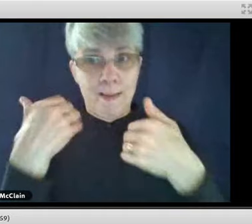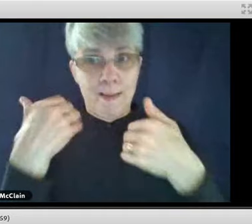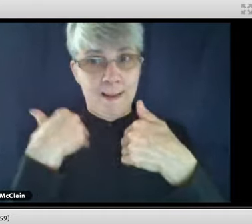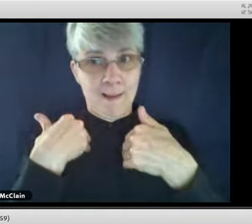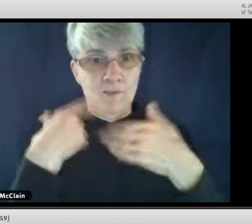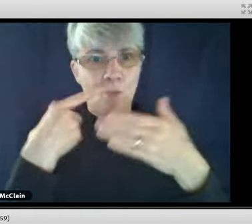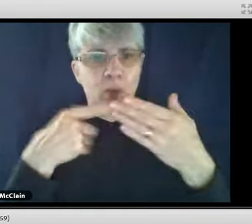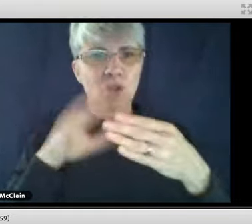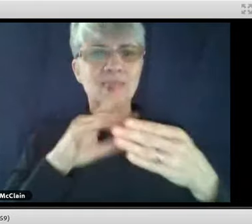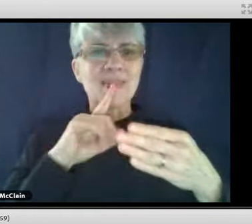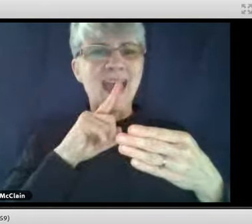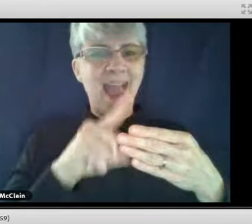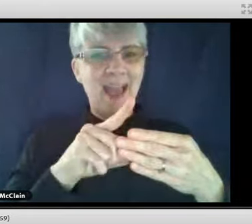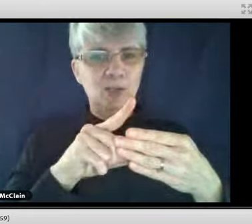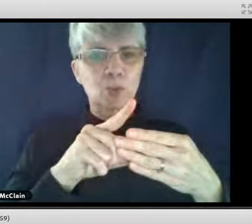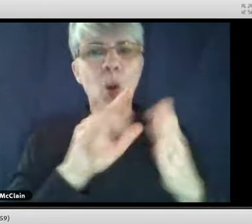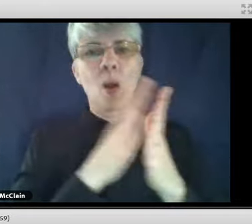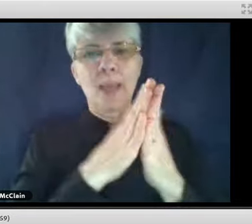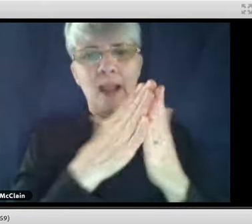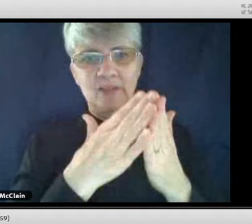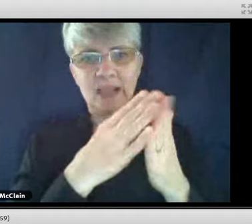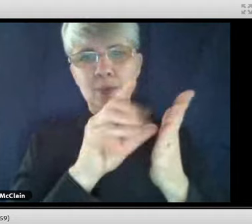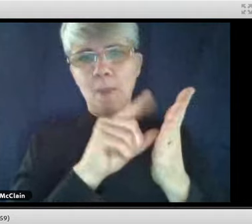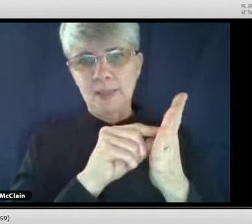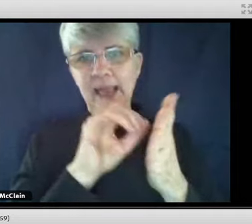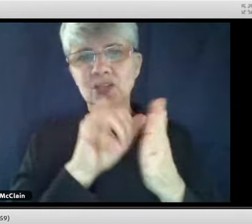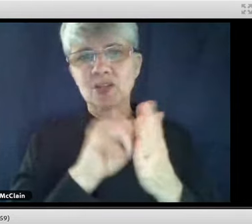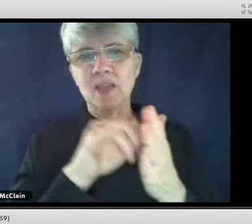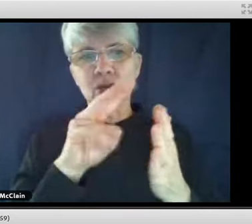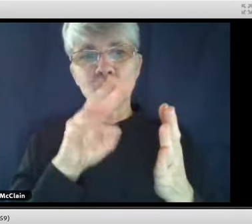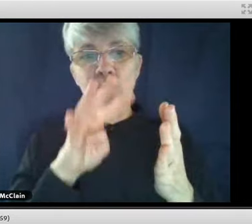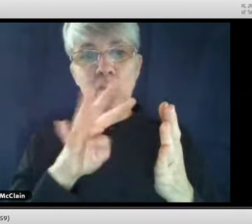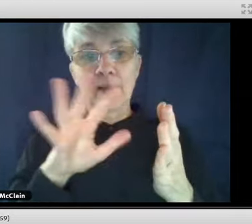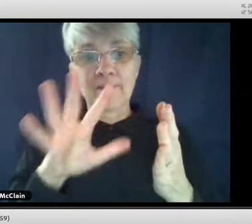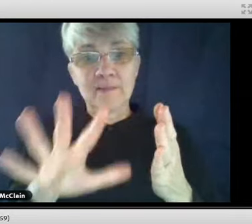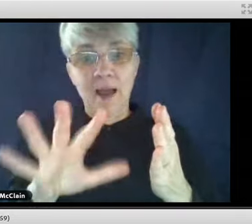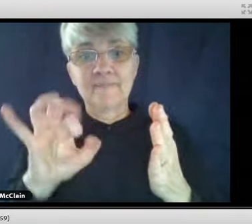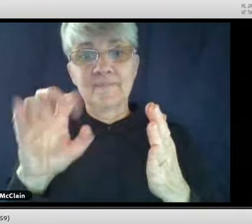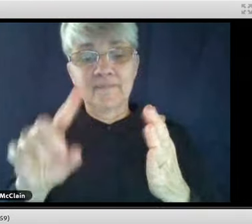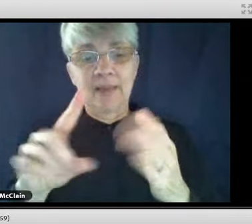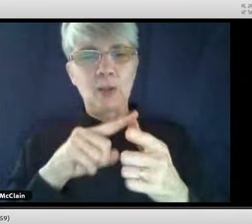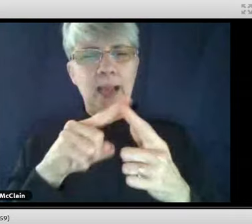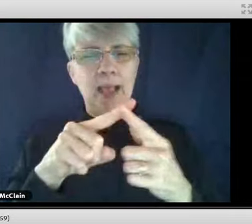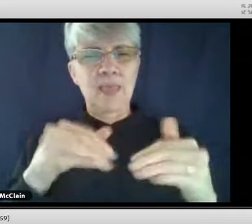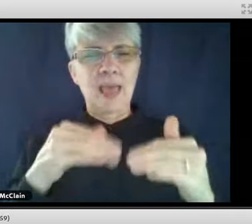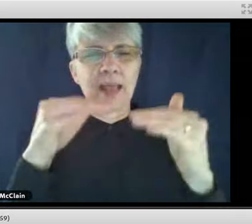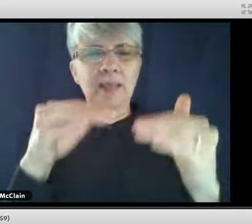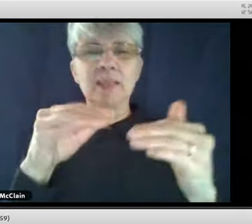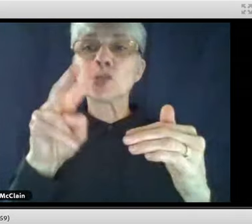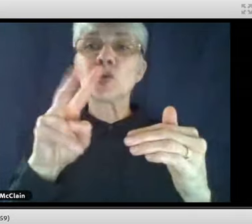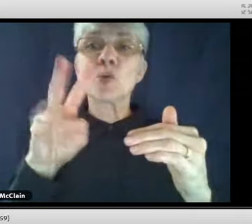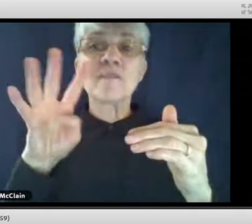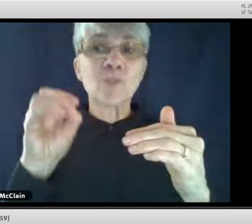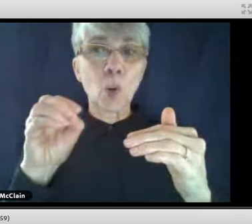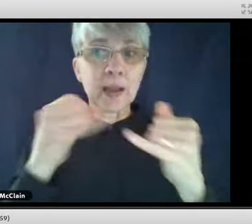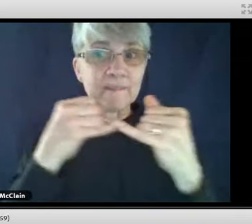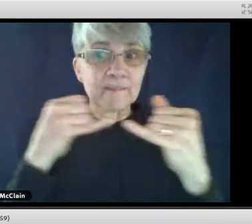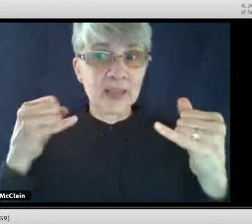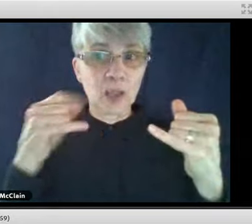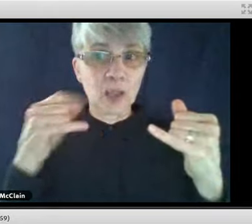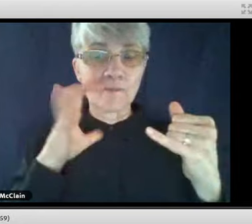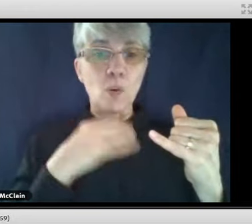actual manifestation, okay, the publication, that 245 field, and then in what's called the 240 field for our